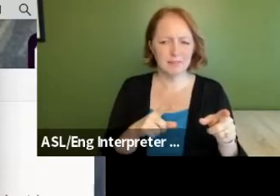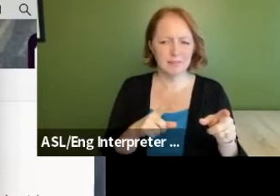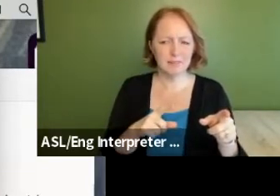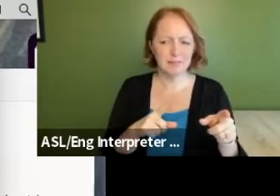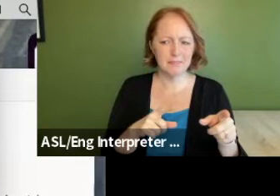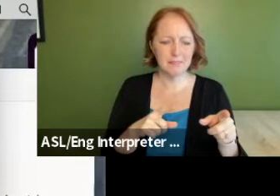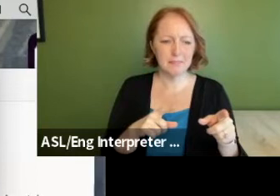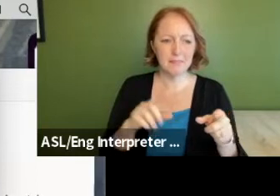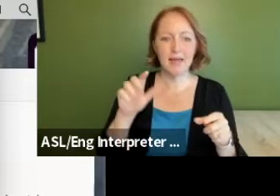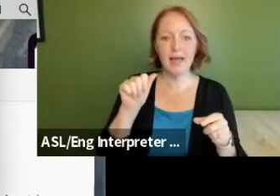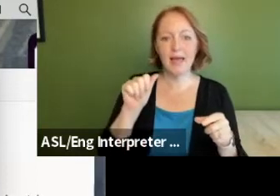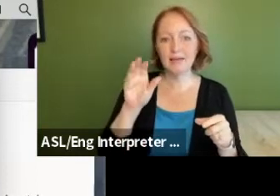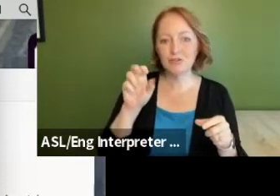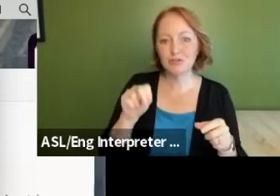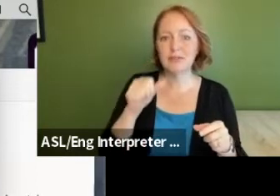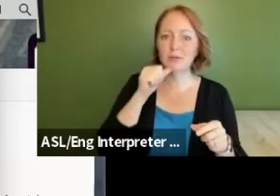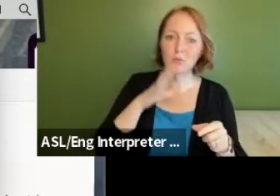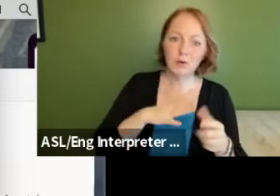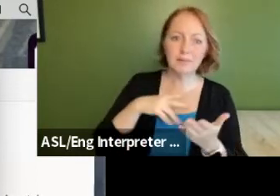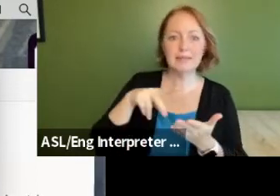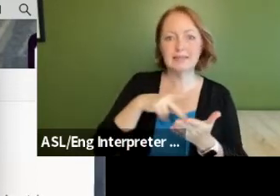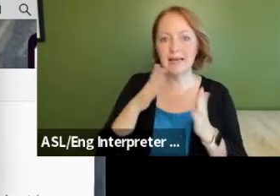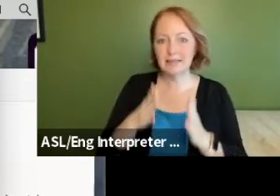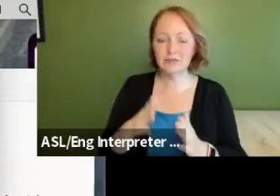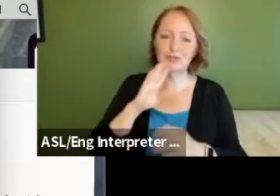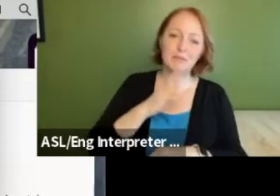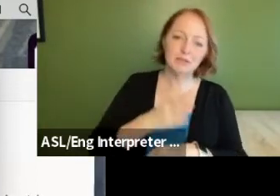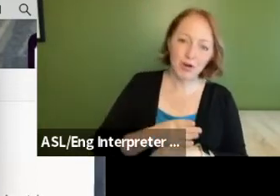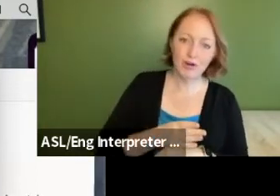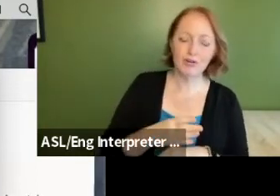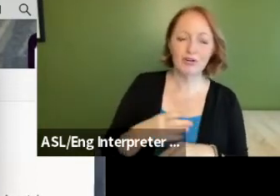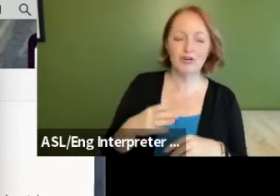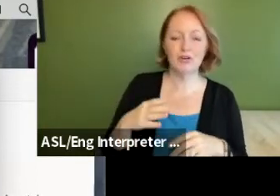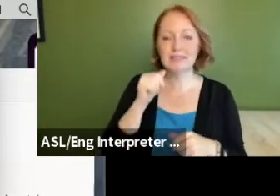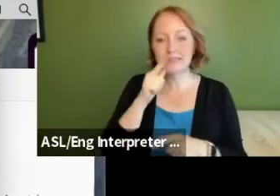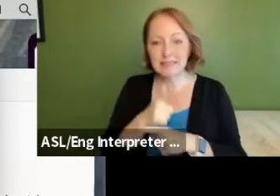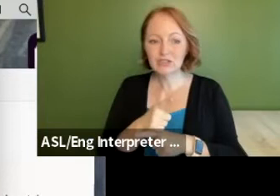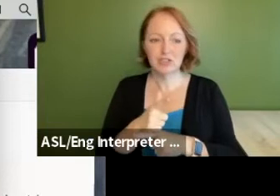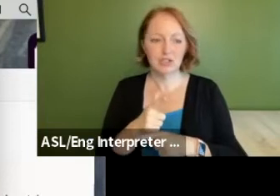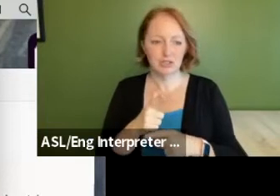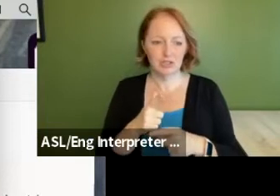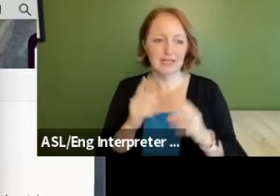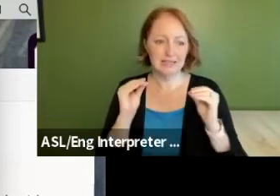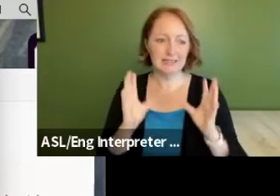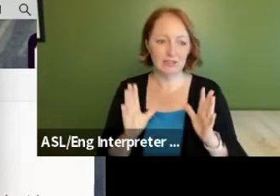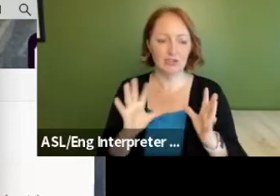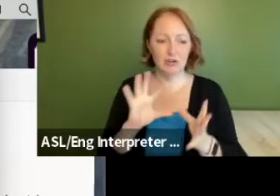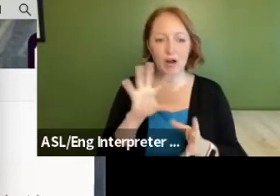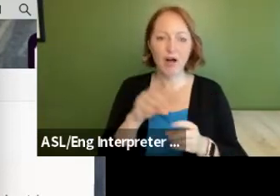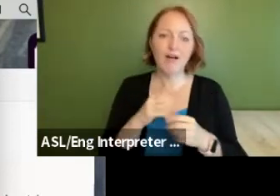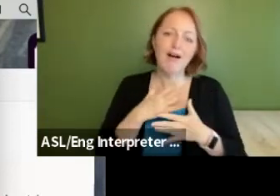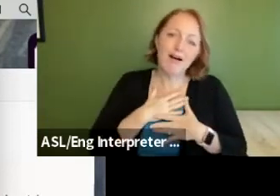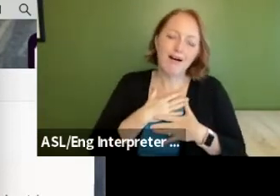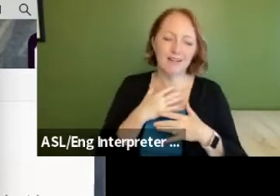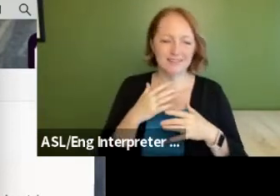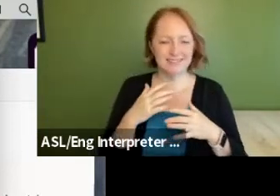you know, being Asian, for me, being a woman, being a dancer, being a daughter and sister, and then this last one, teacher, all of them are like, oh.